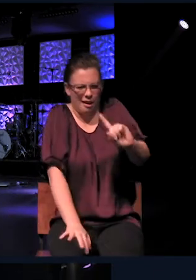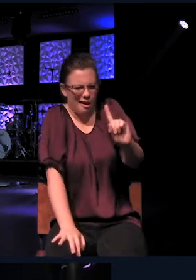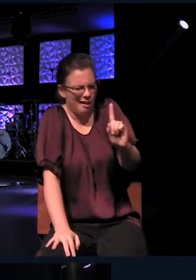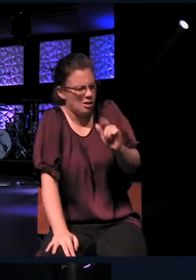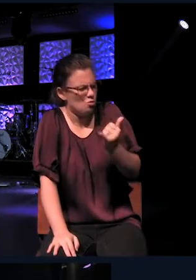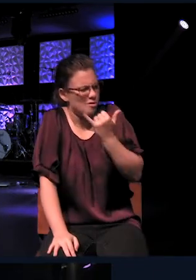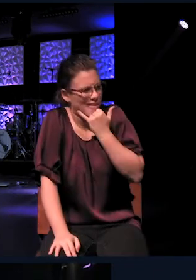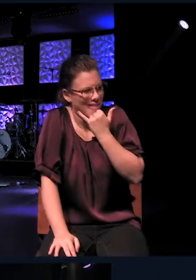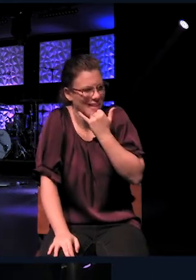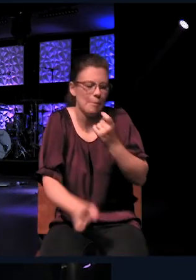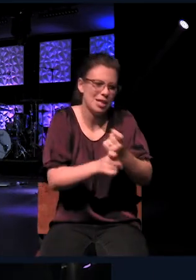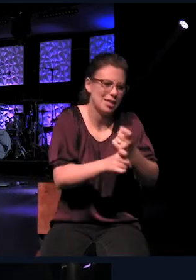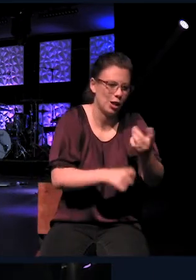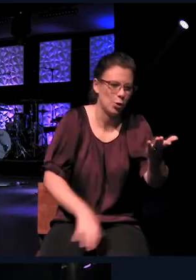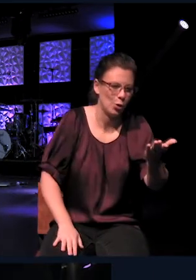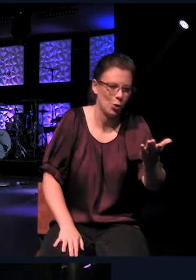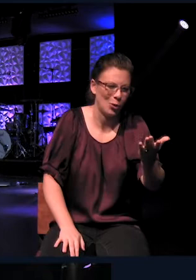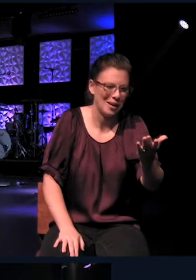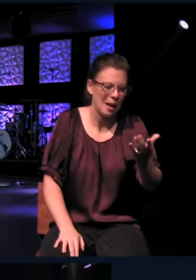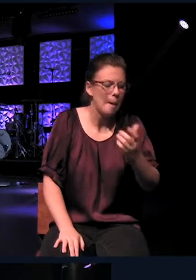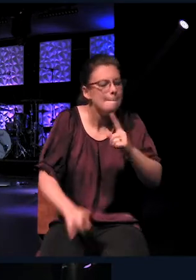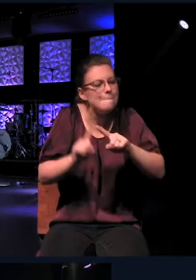That's how you get rips in them. No.